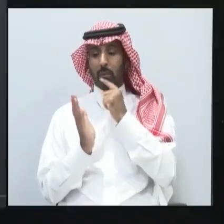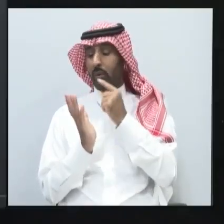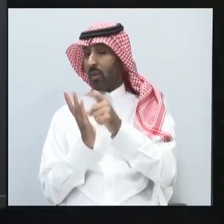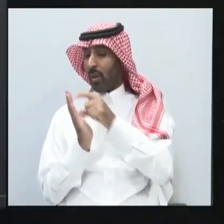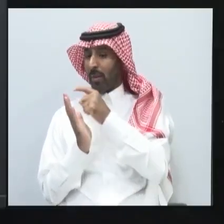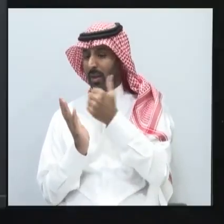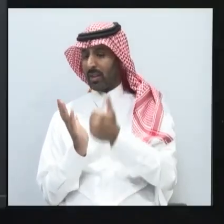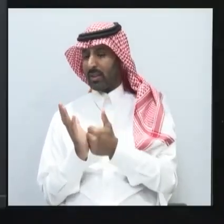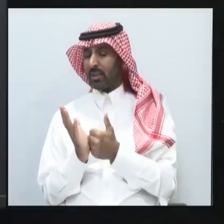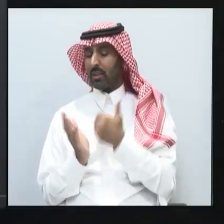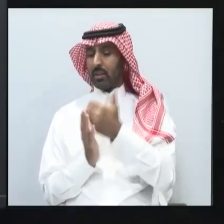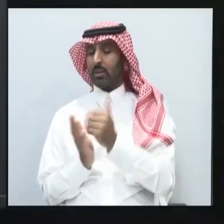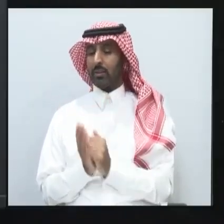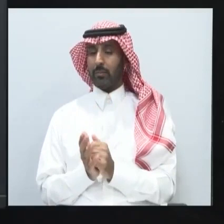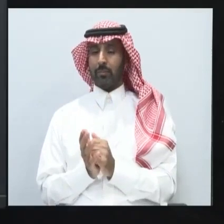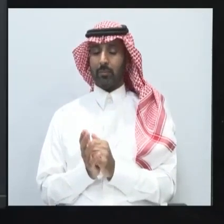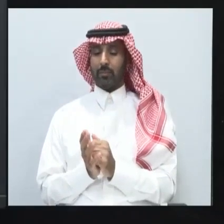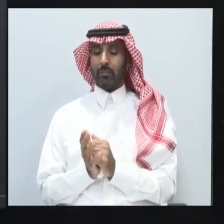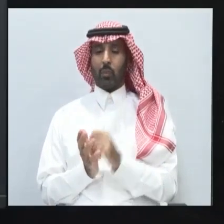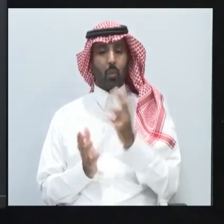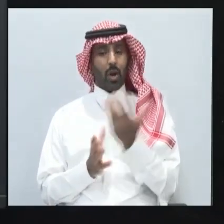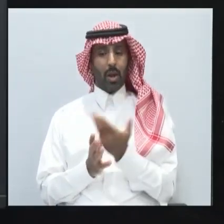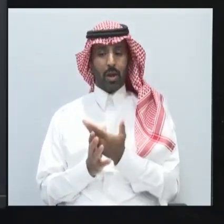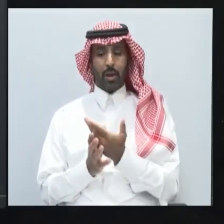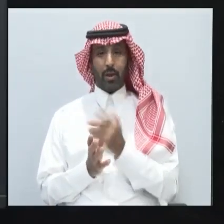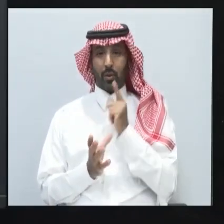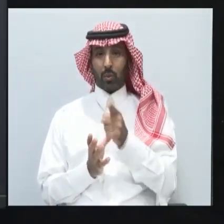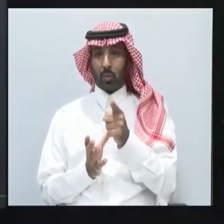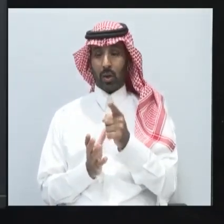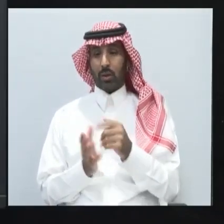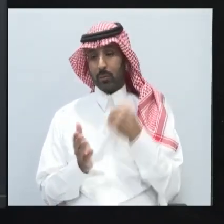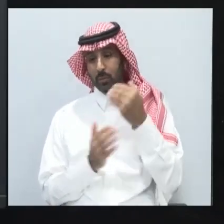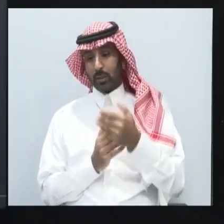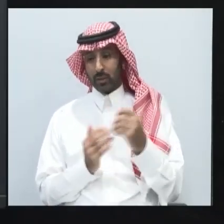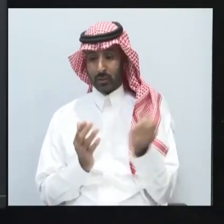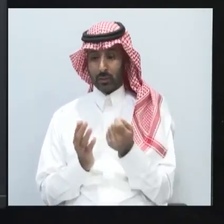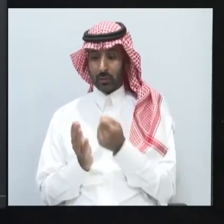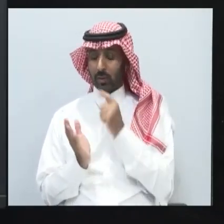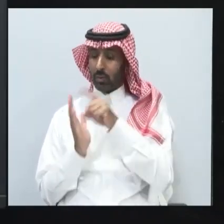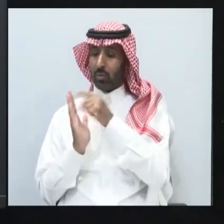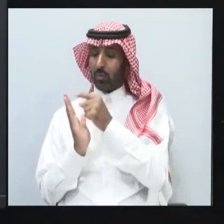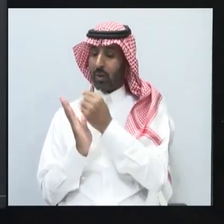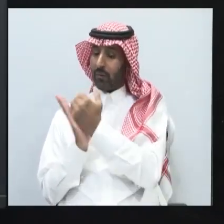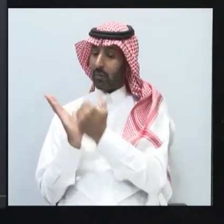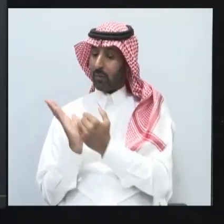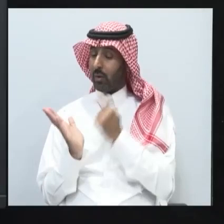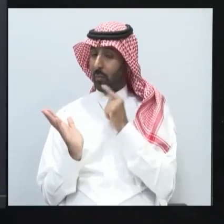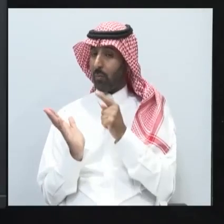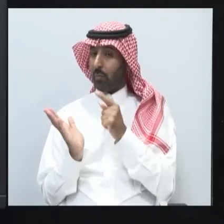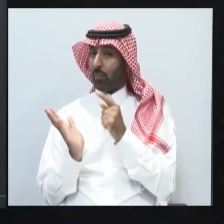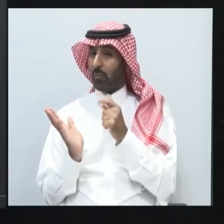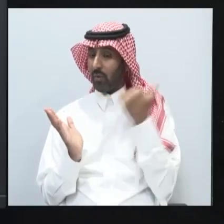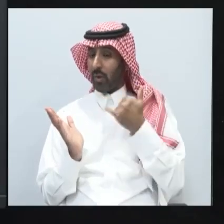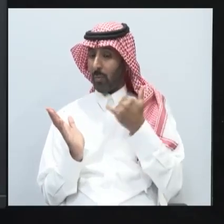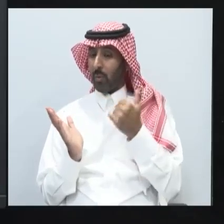important task to do. Why? Because you are going to write topic sentences within your essay. It is very important